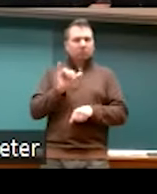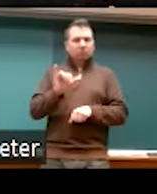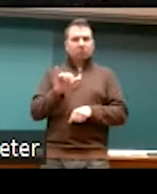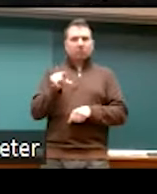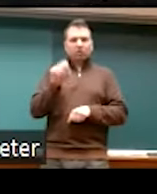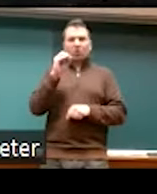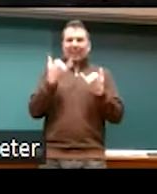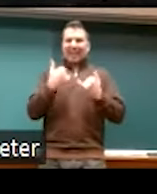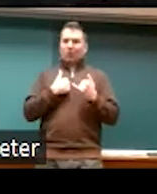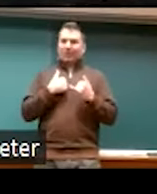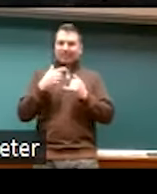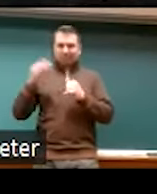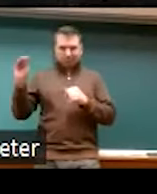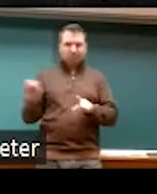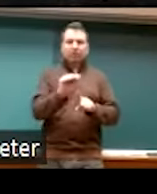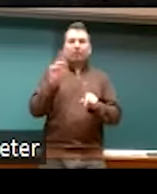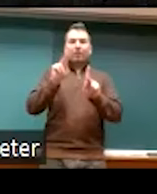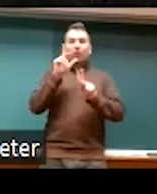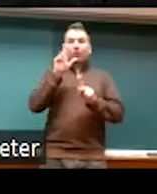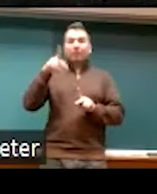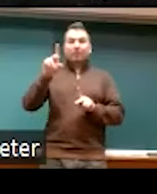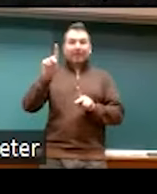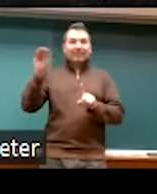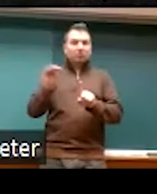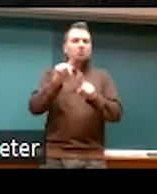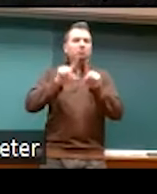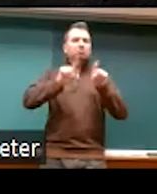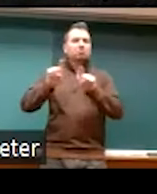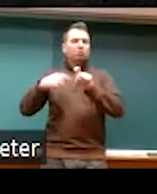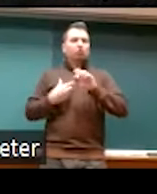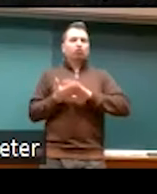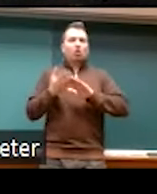with bipolar disorder to see if these results are maintained.